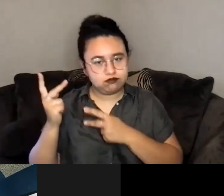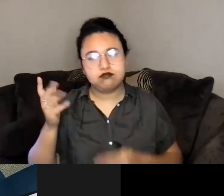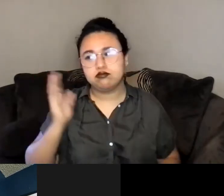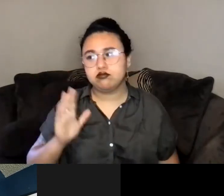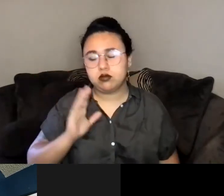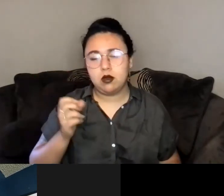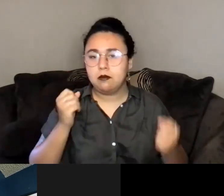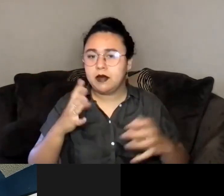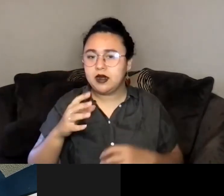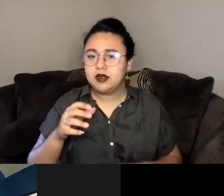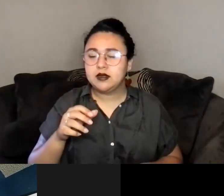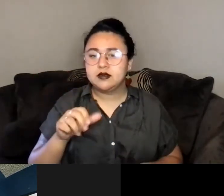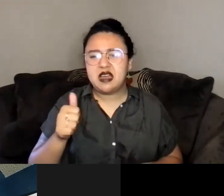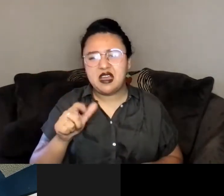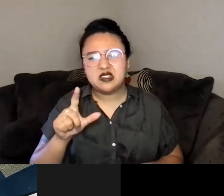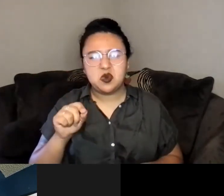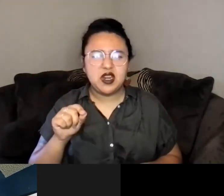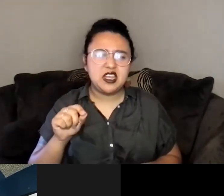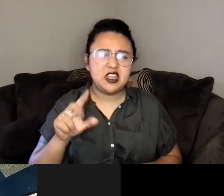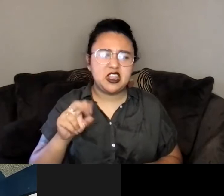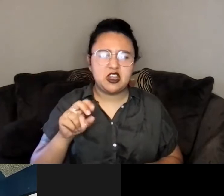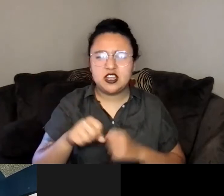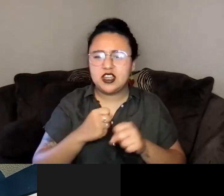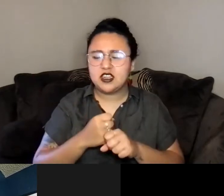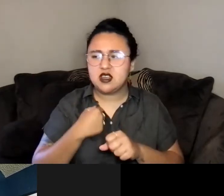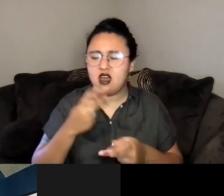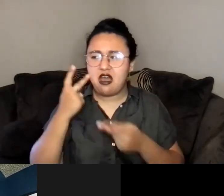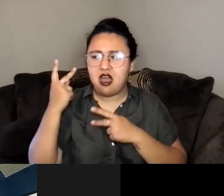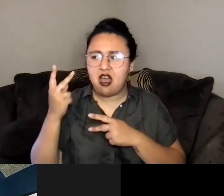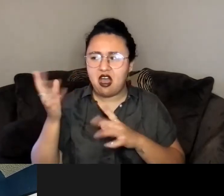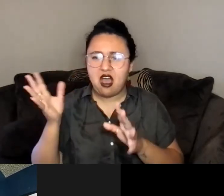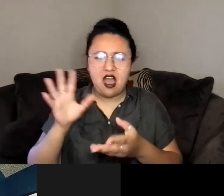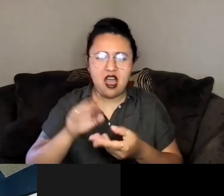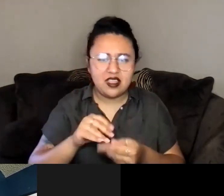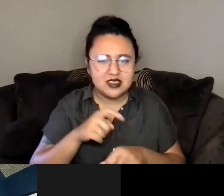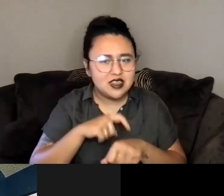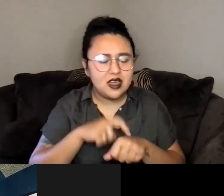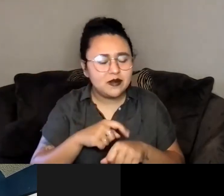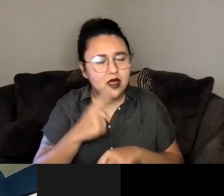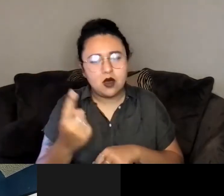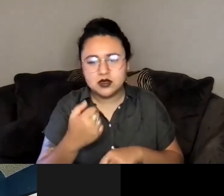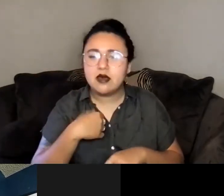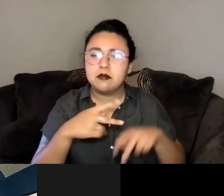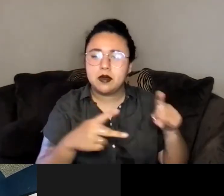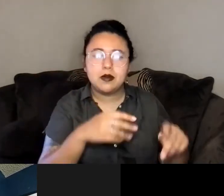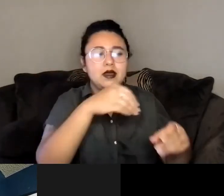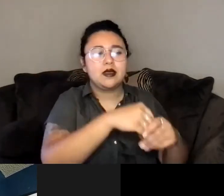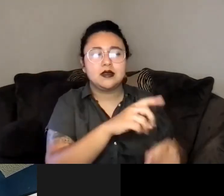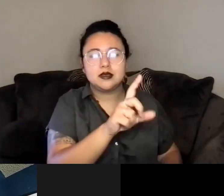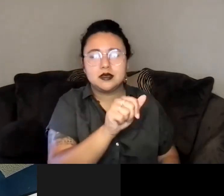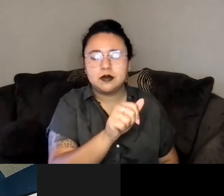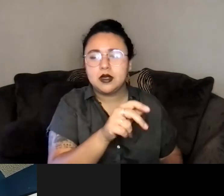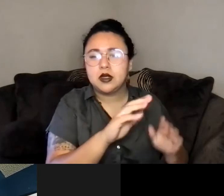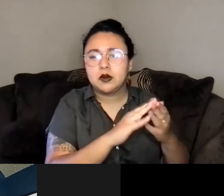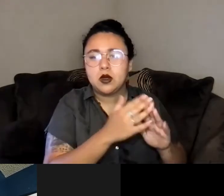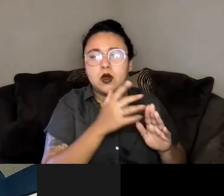I'm thinking like when I started the project, there have always been people in the disability community who have